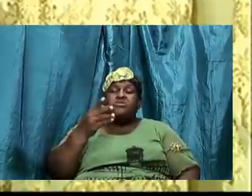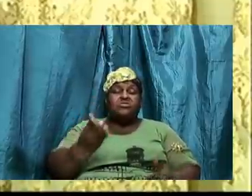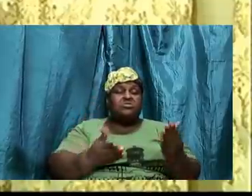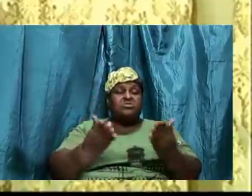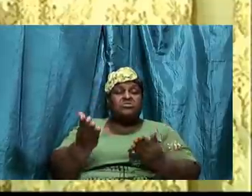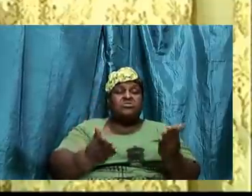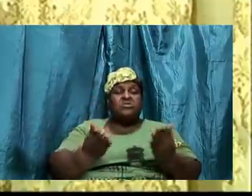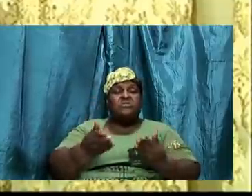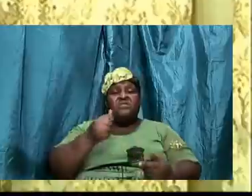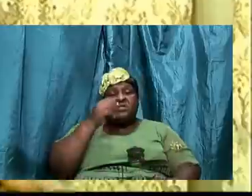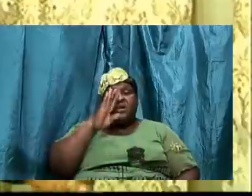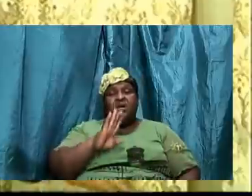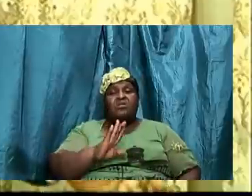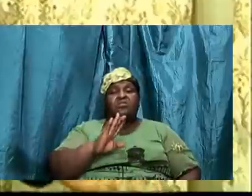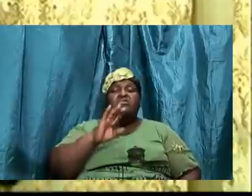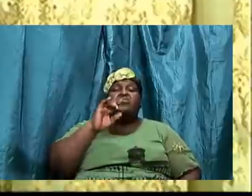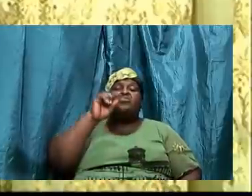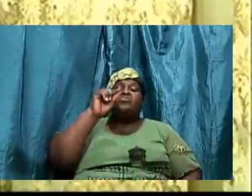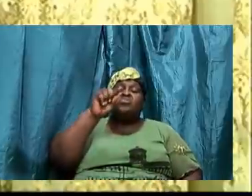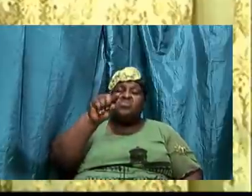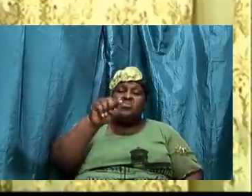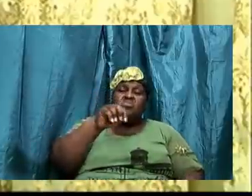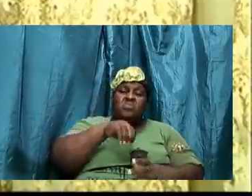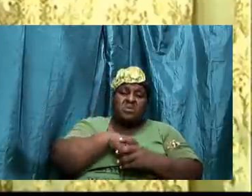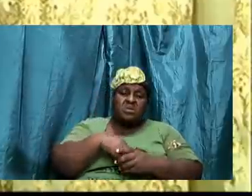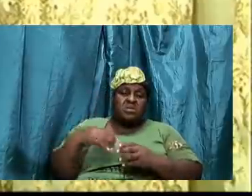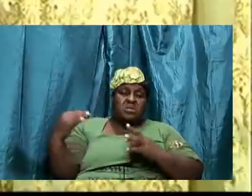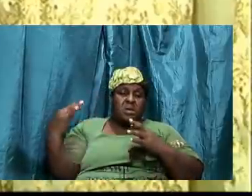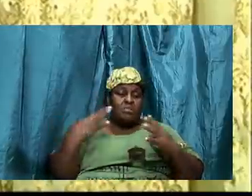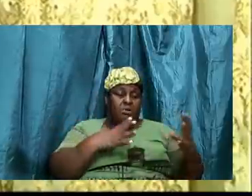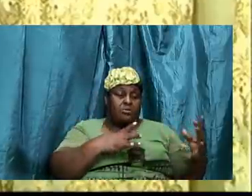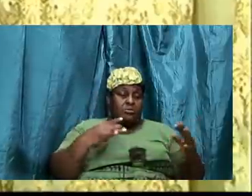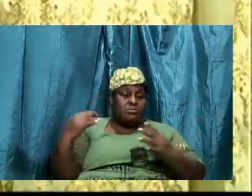God, you are automatically in a battle.